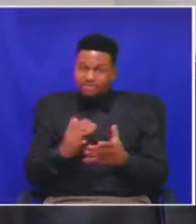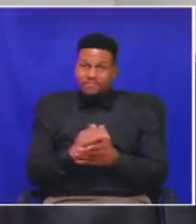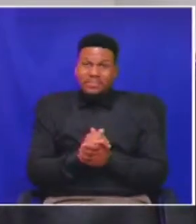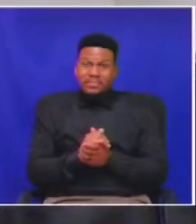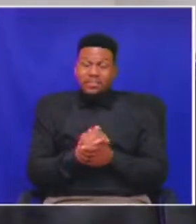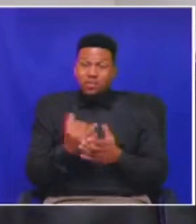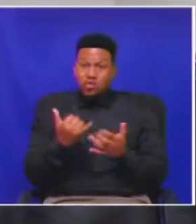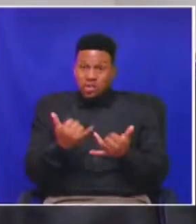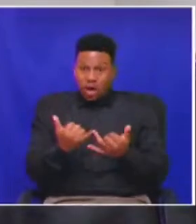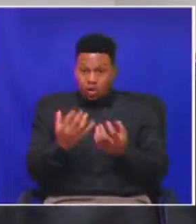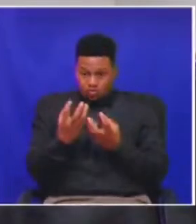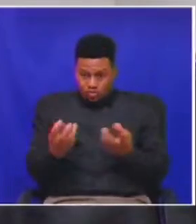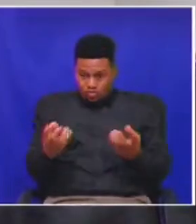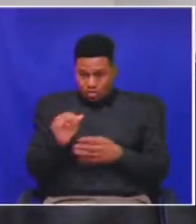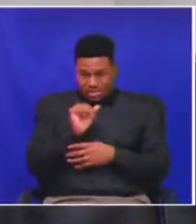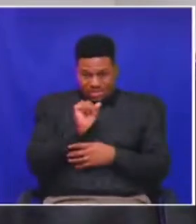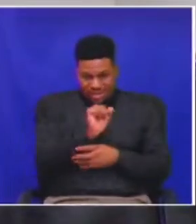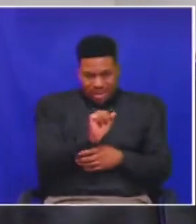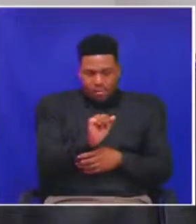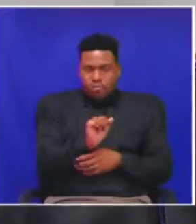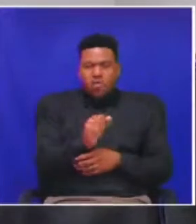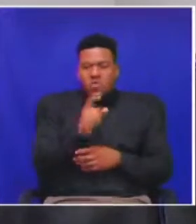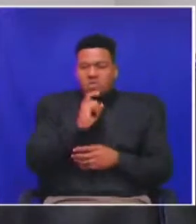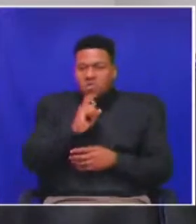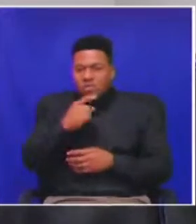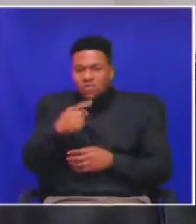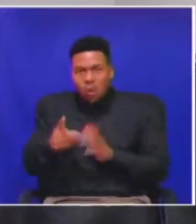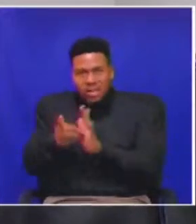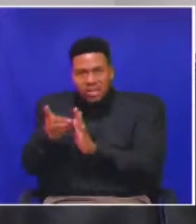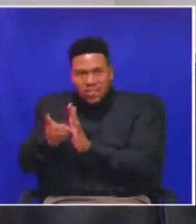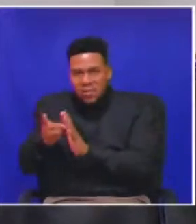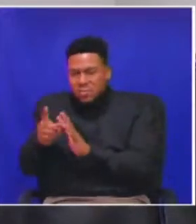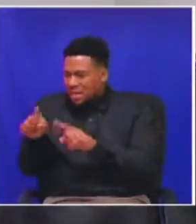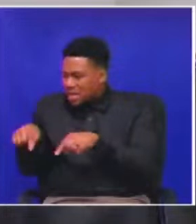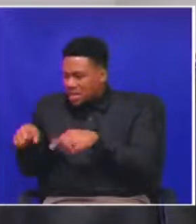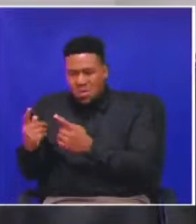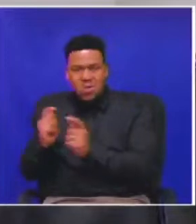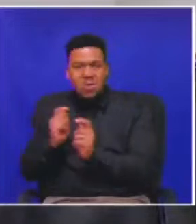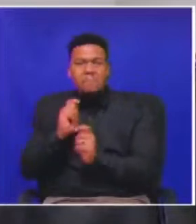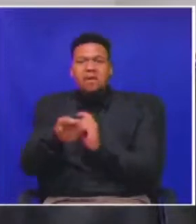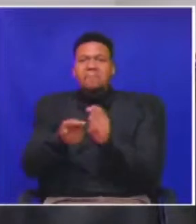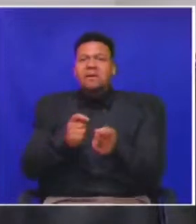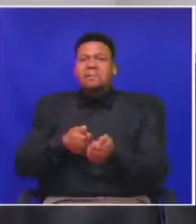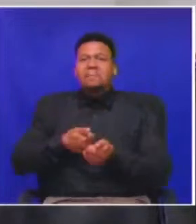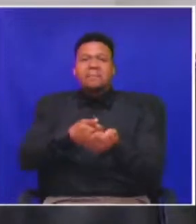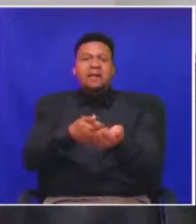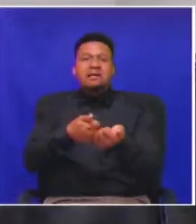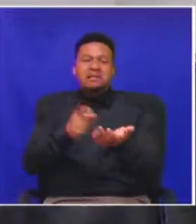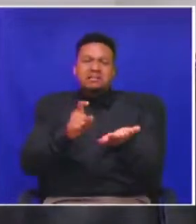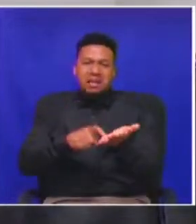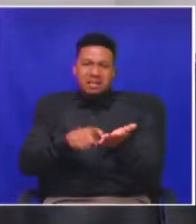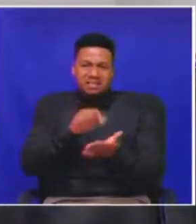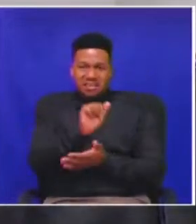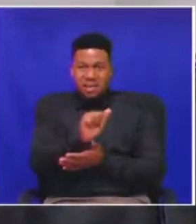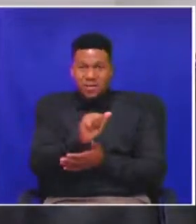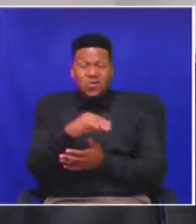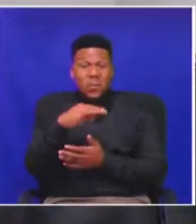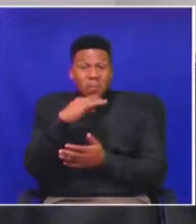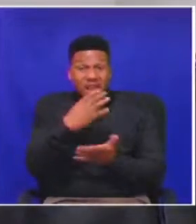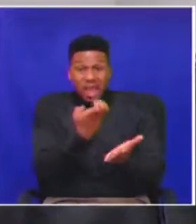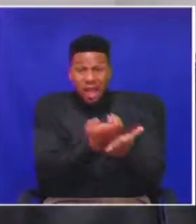them away from development needs. This holds back economic growth. The